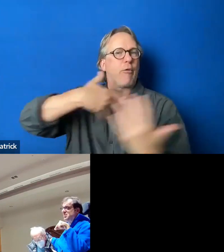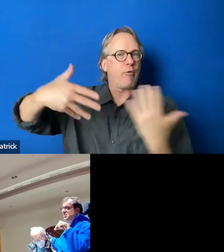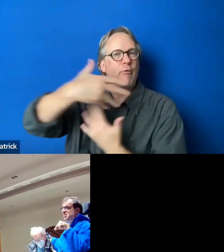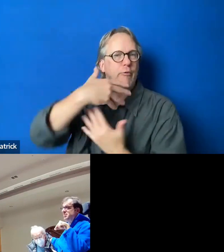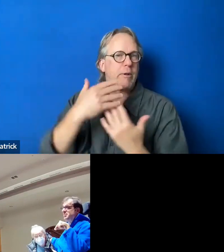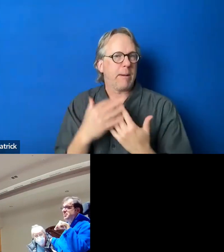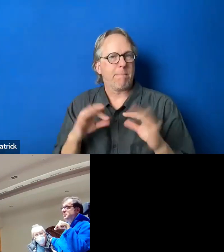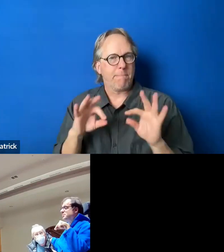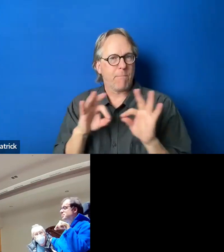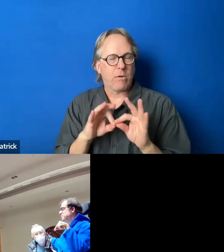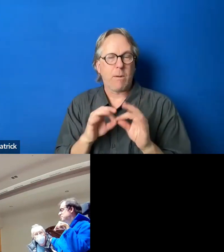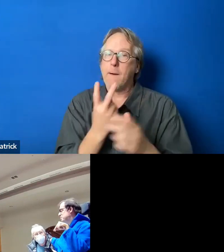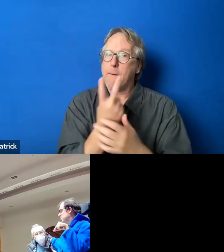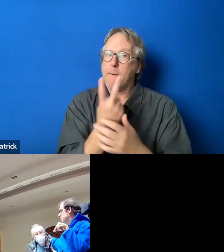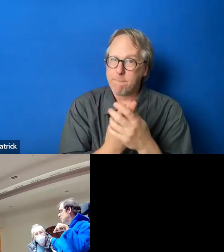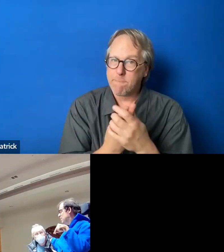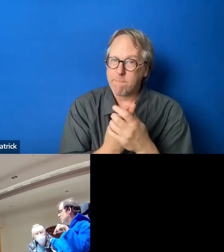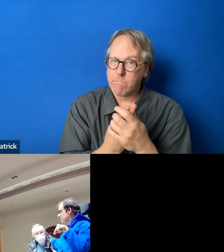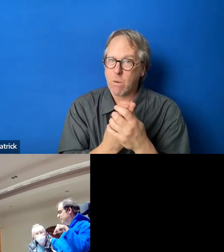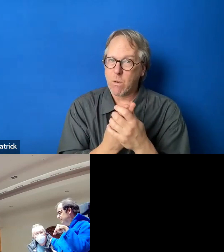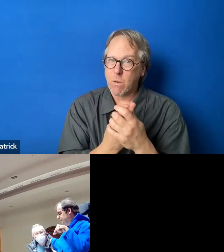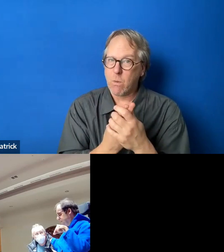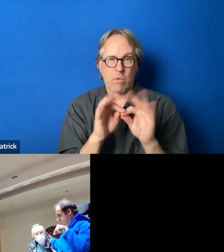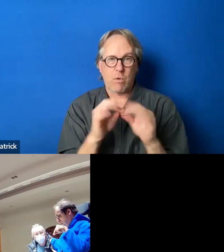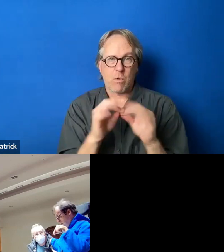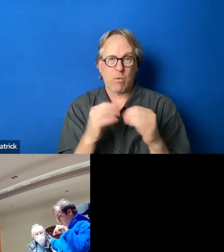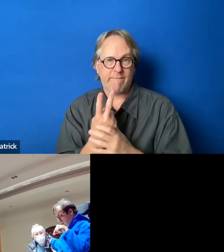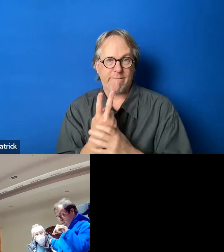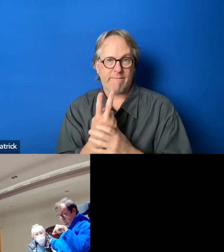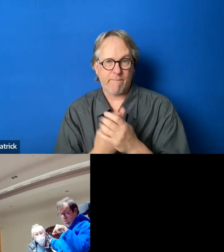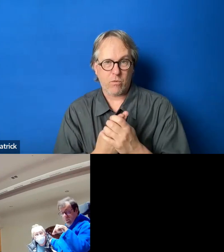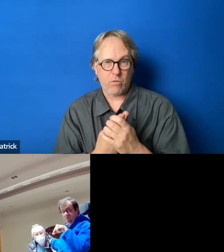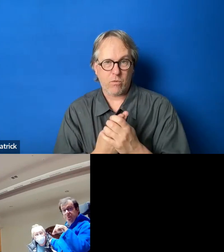Both have a place in what we do.